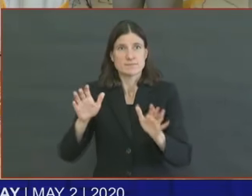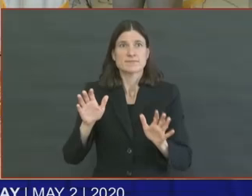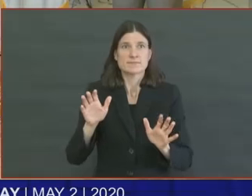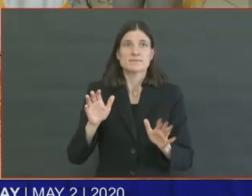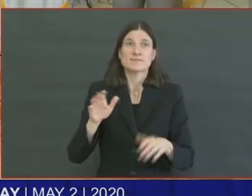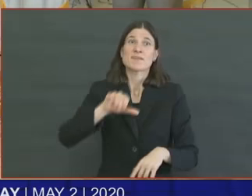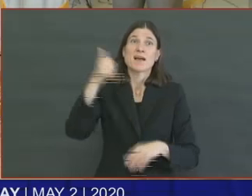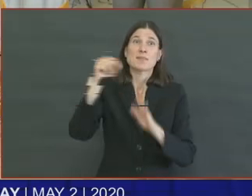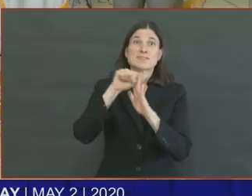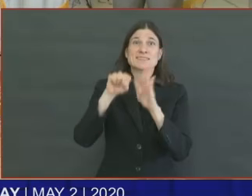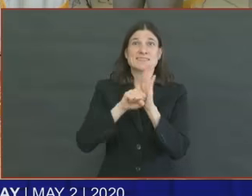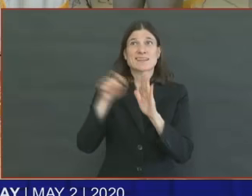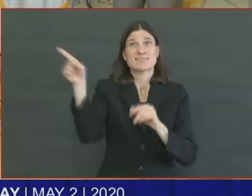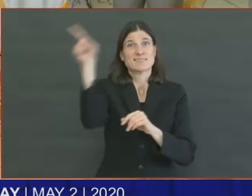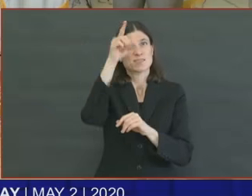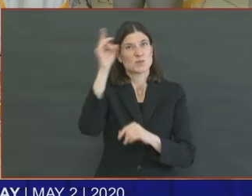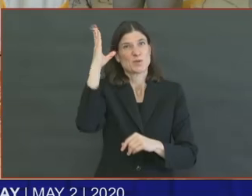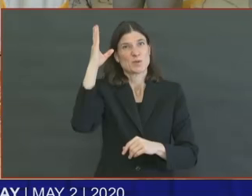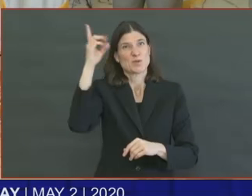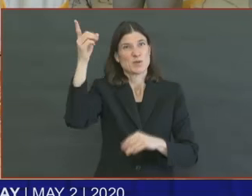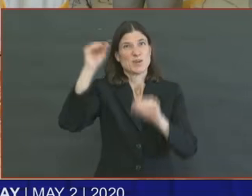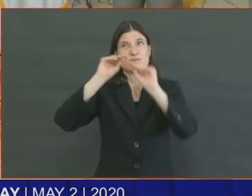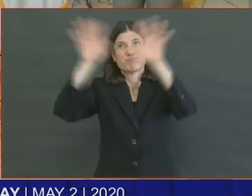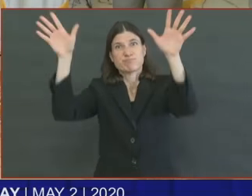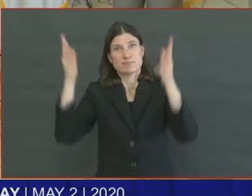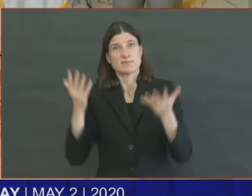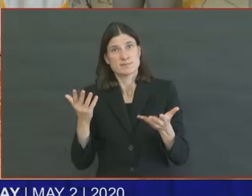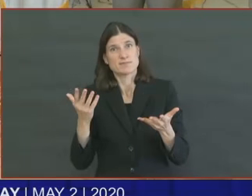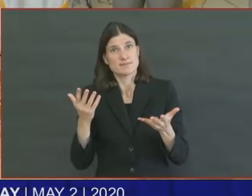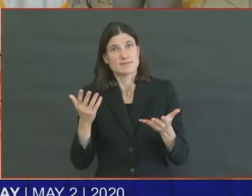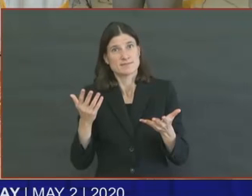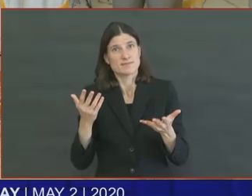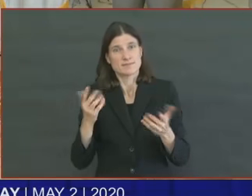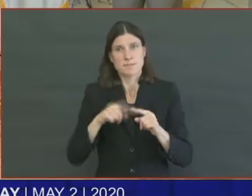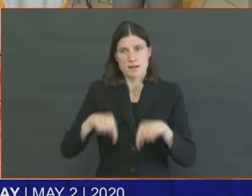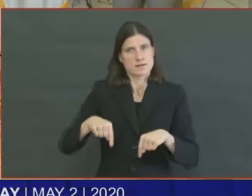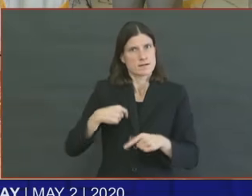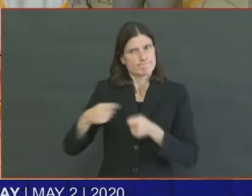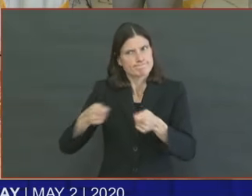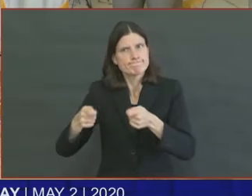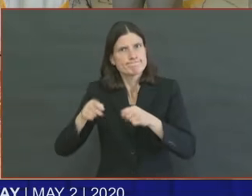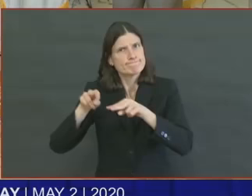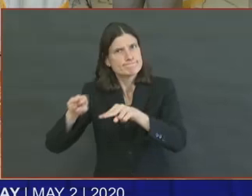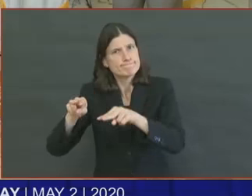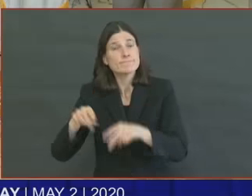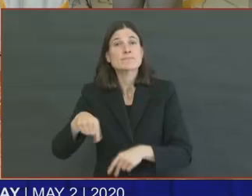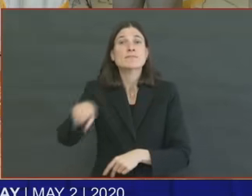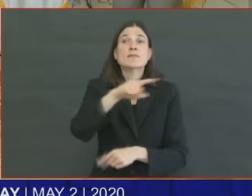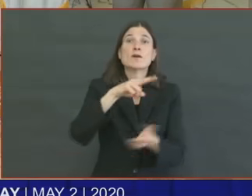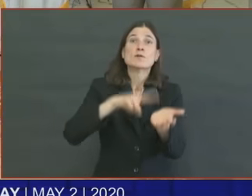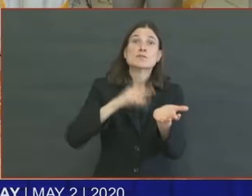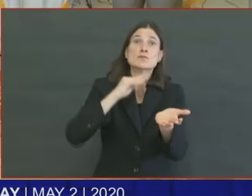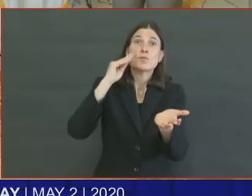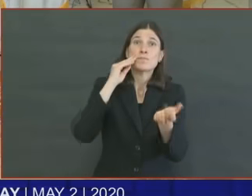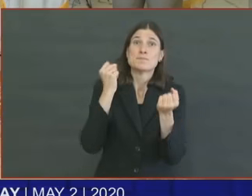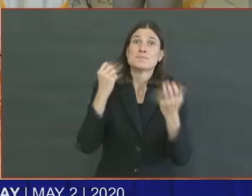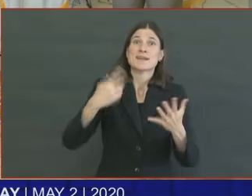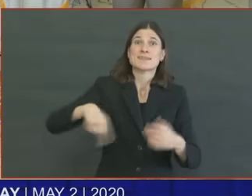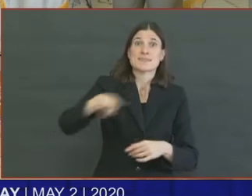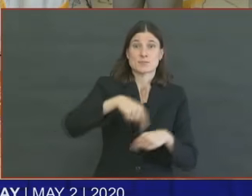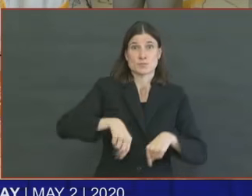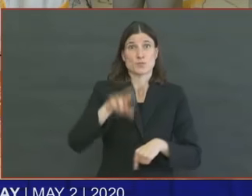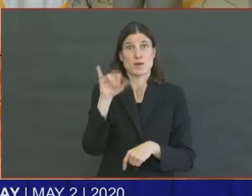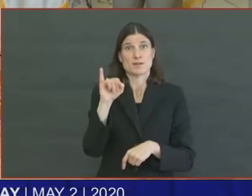carefully. One death is a terrible thing. One person getting sick is a terrible thing. But what are we doing